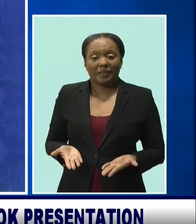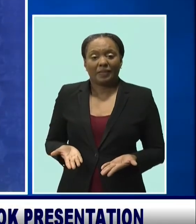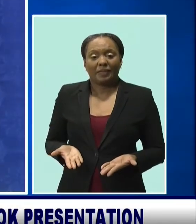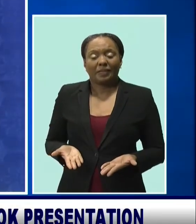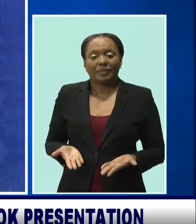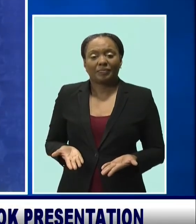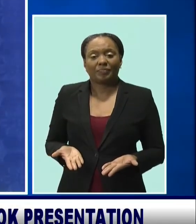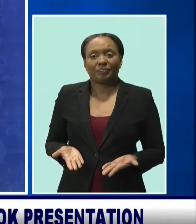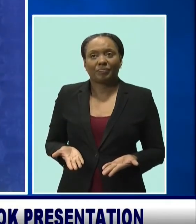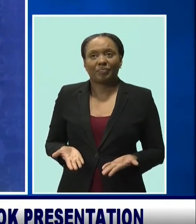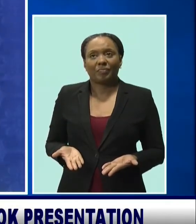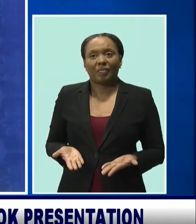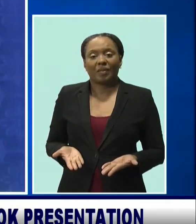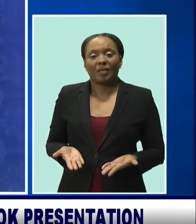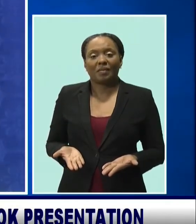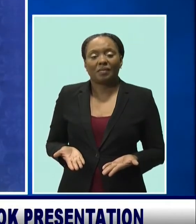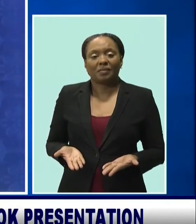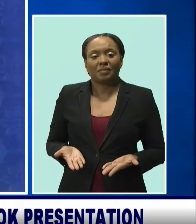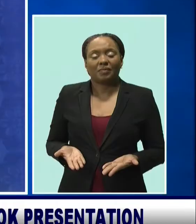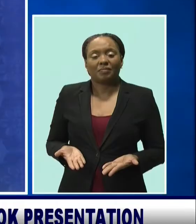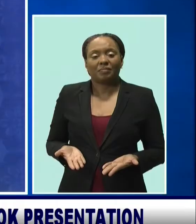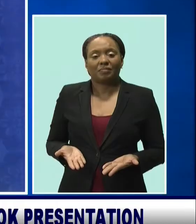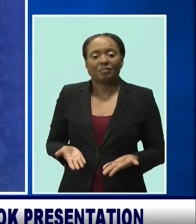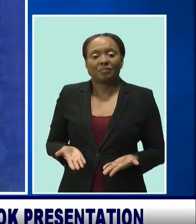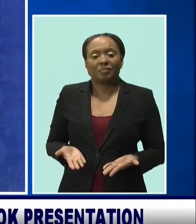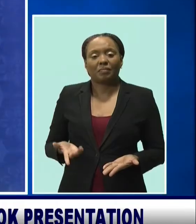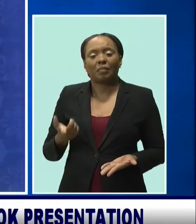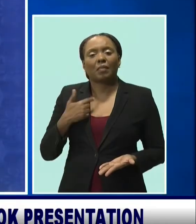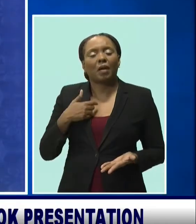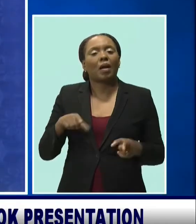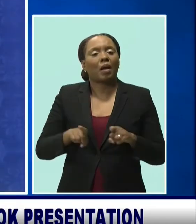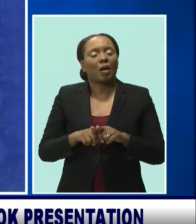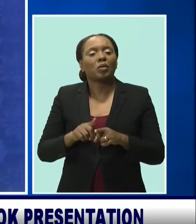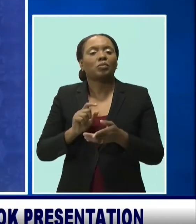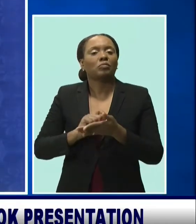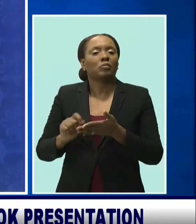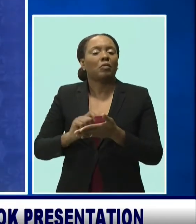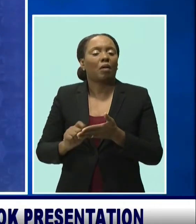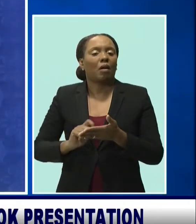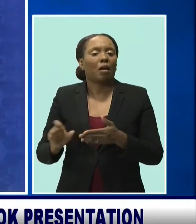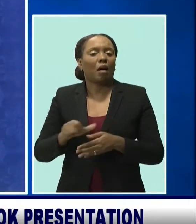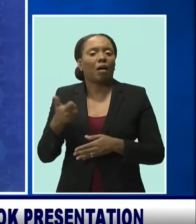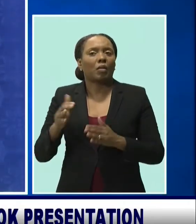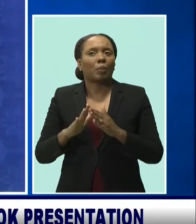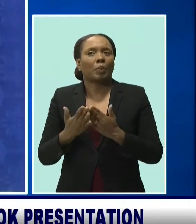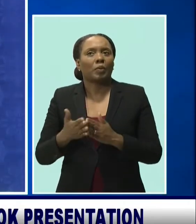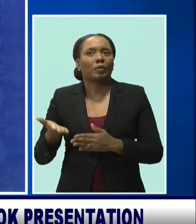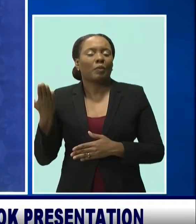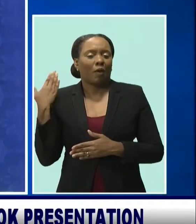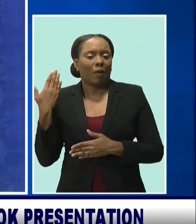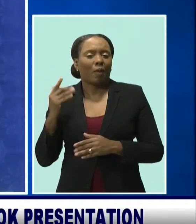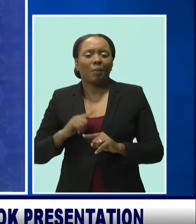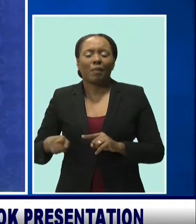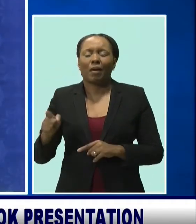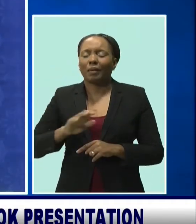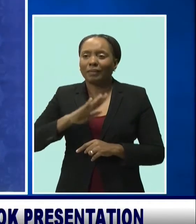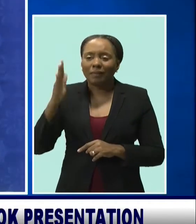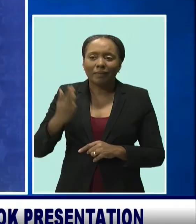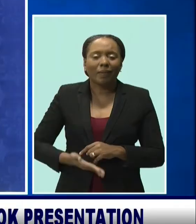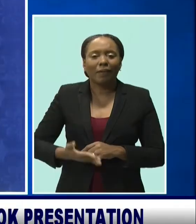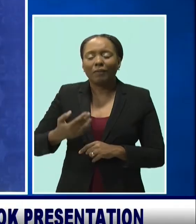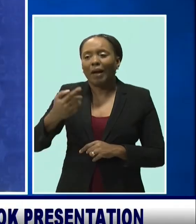editions of some of these books before and other books as well. But I never dreamt that I would be able